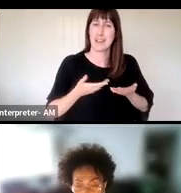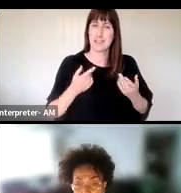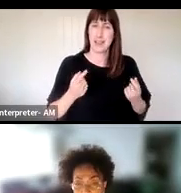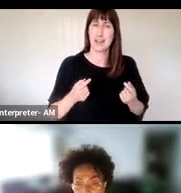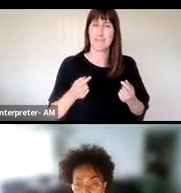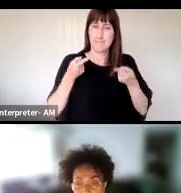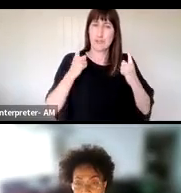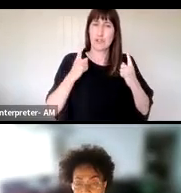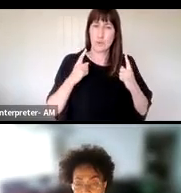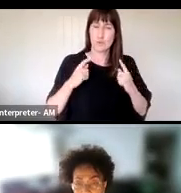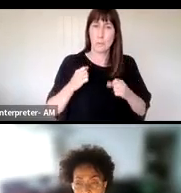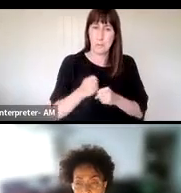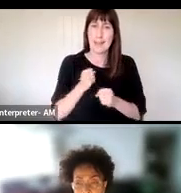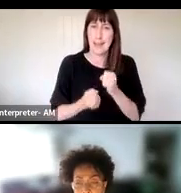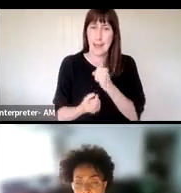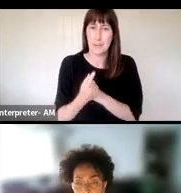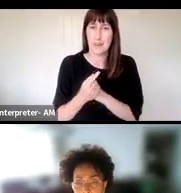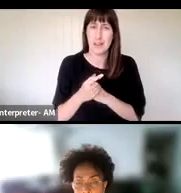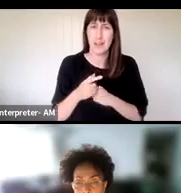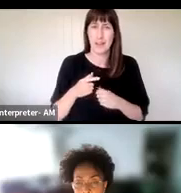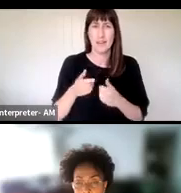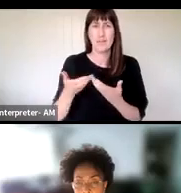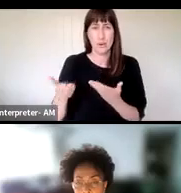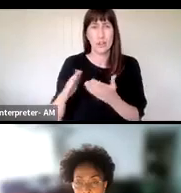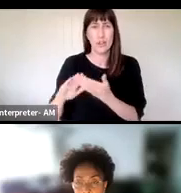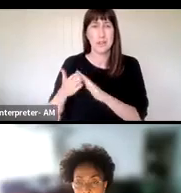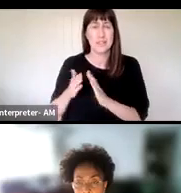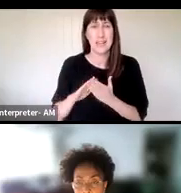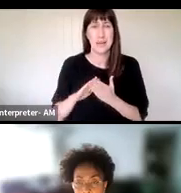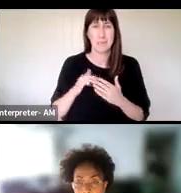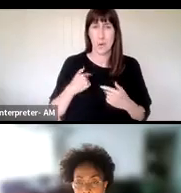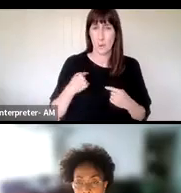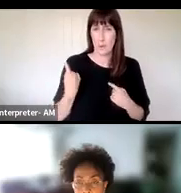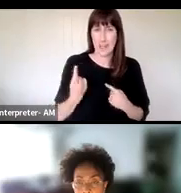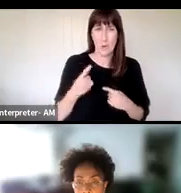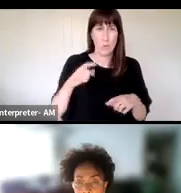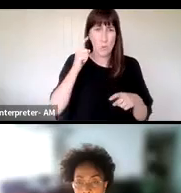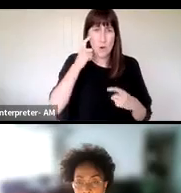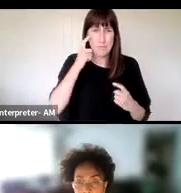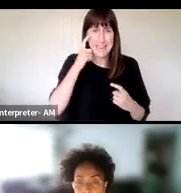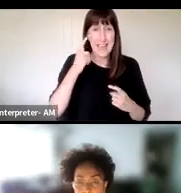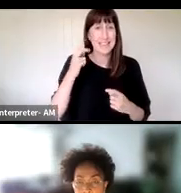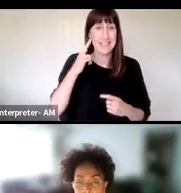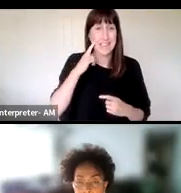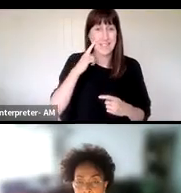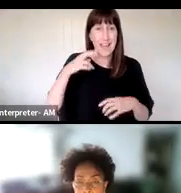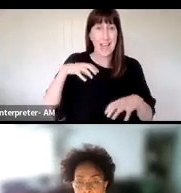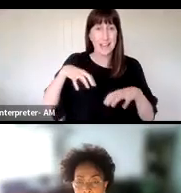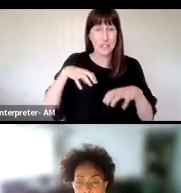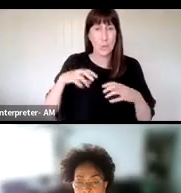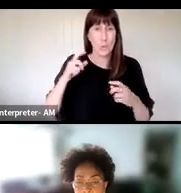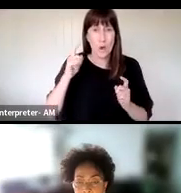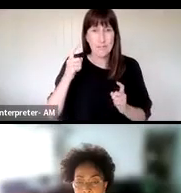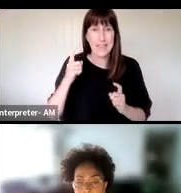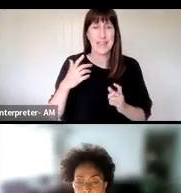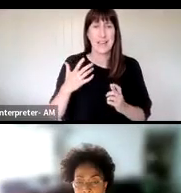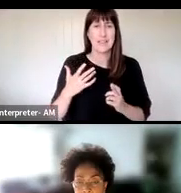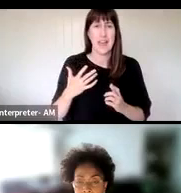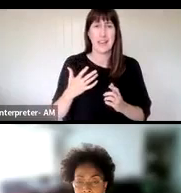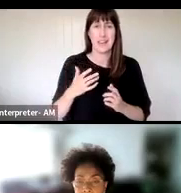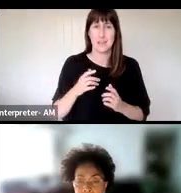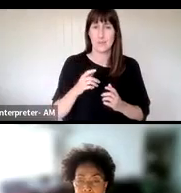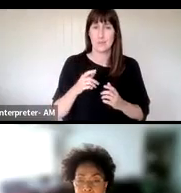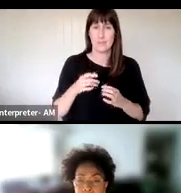that. But we're worried, and Deaf Action is worried, that by having all these extra layers in there, we can't actually make anything